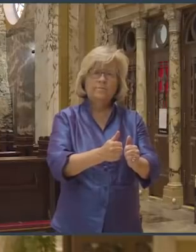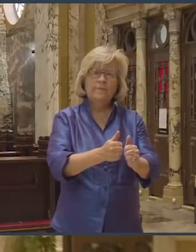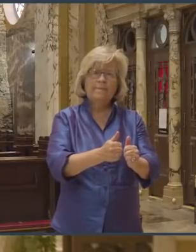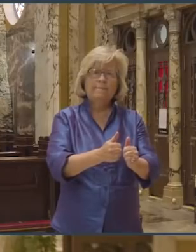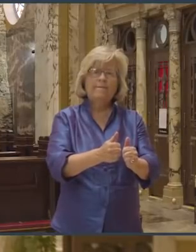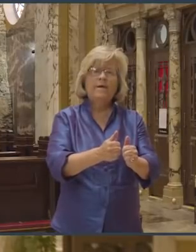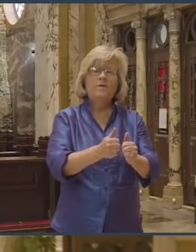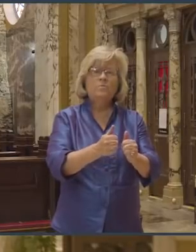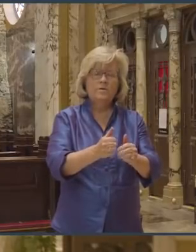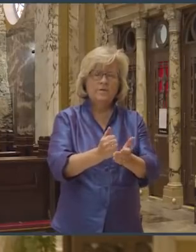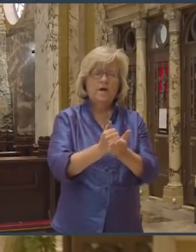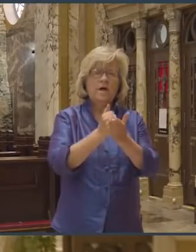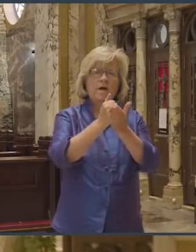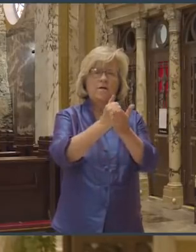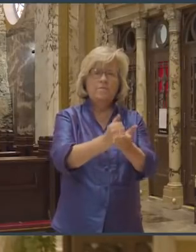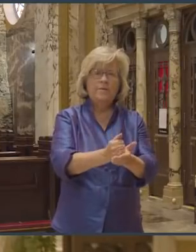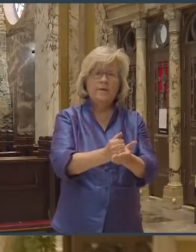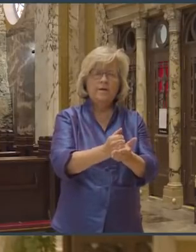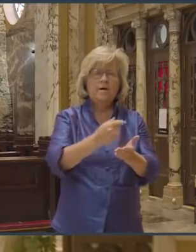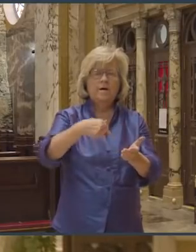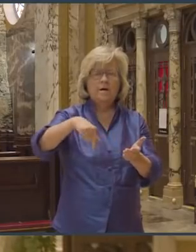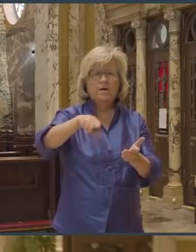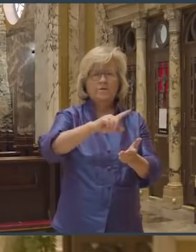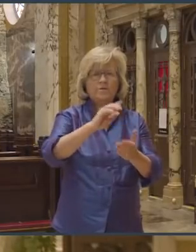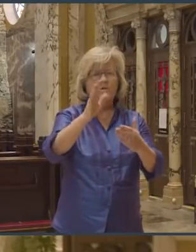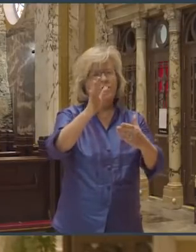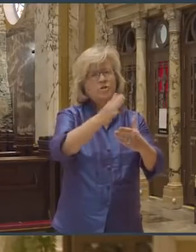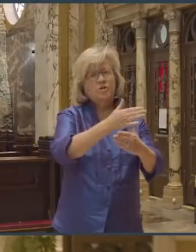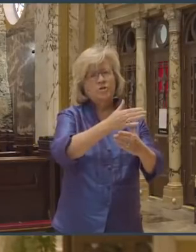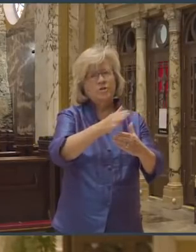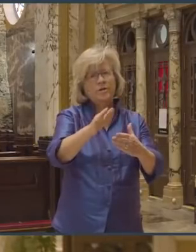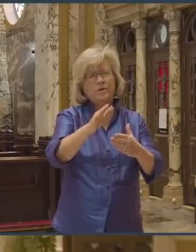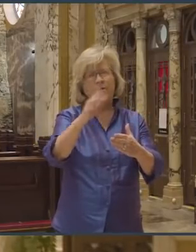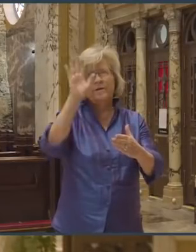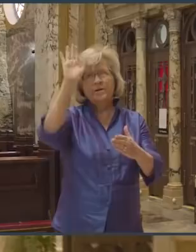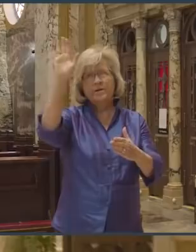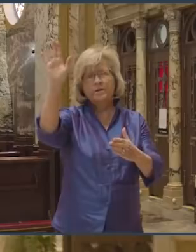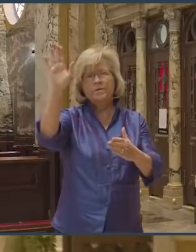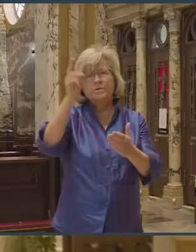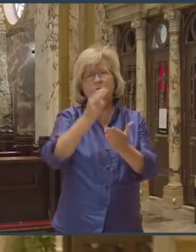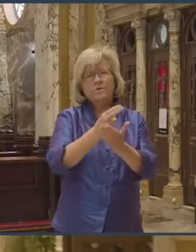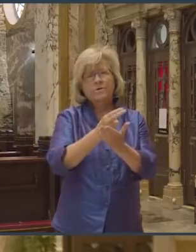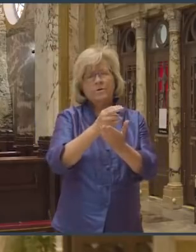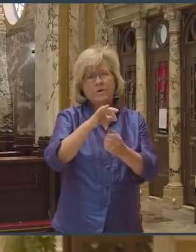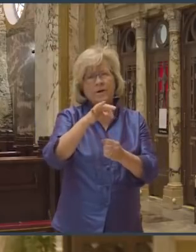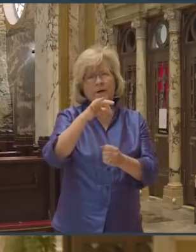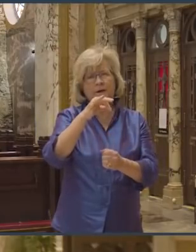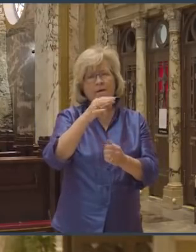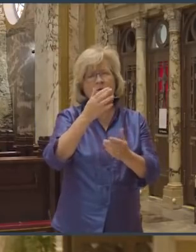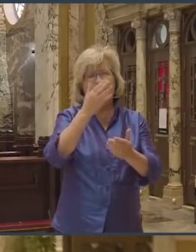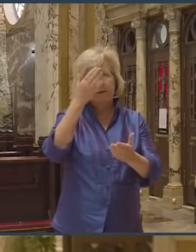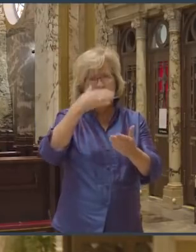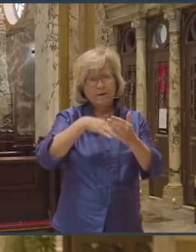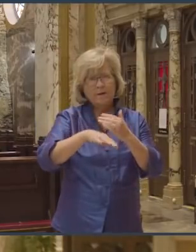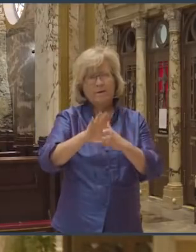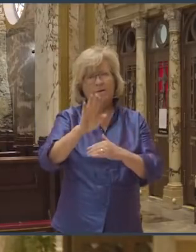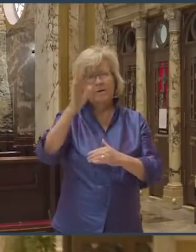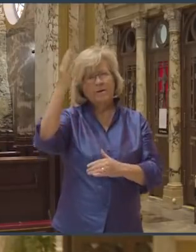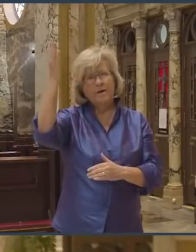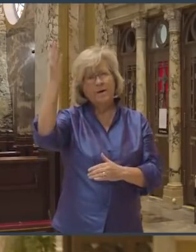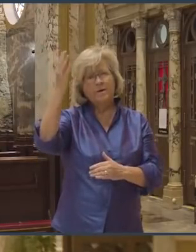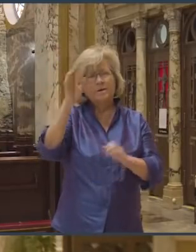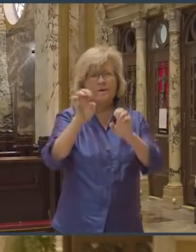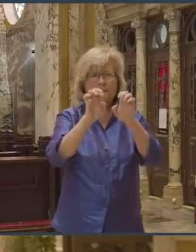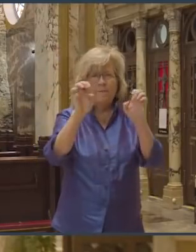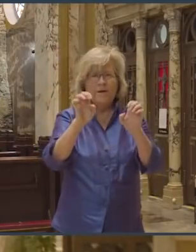their sight, that he might make us sharers in his divinity. Therefore, overcome with paschal joy, every